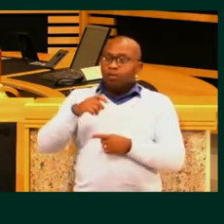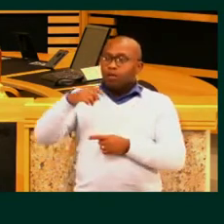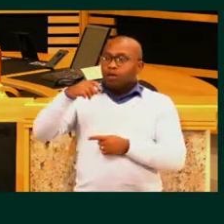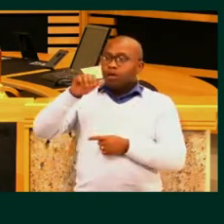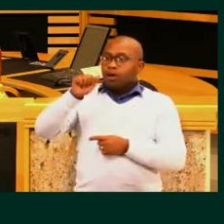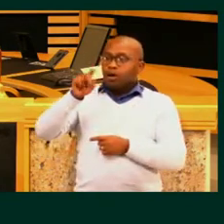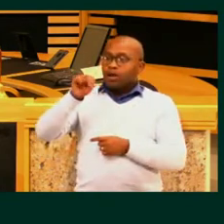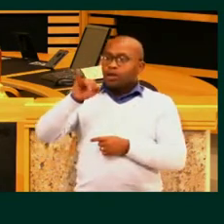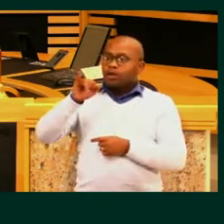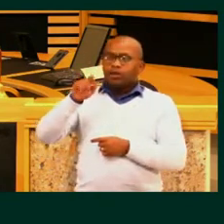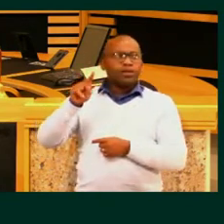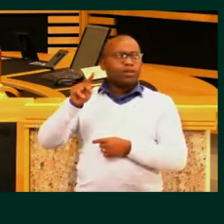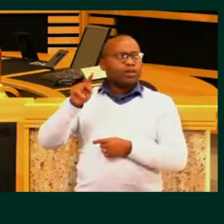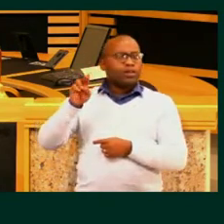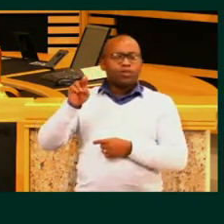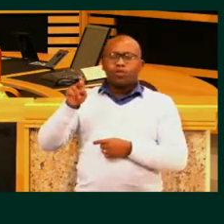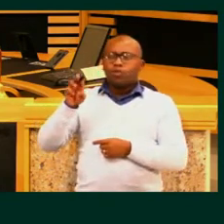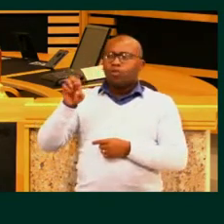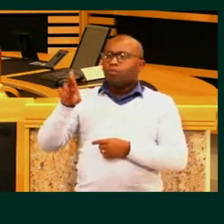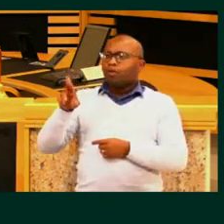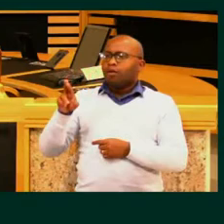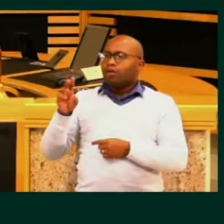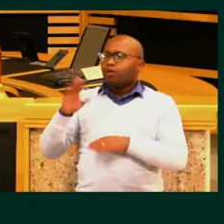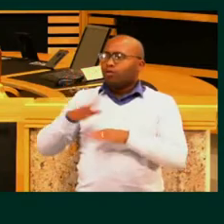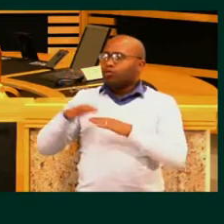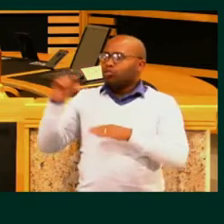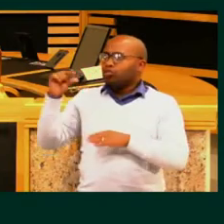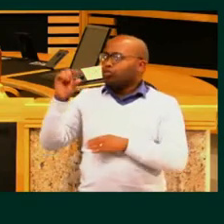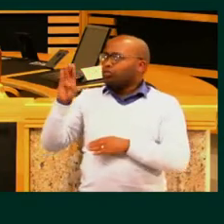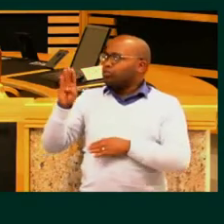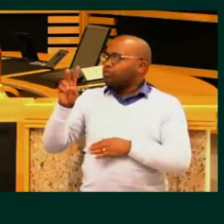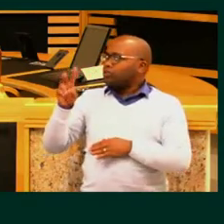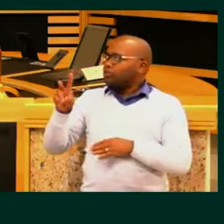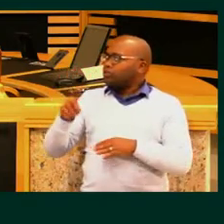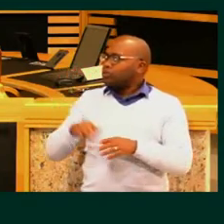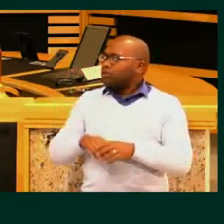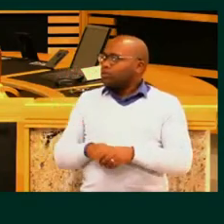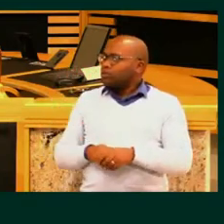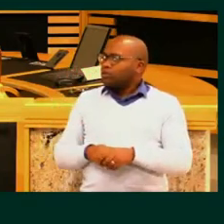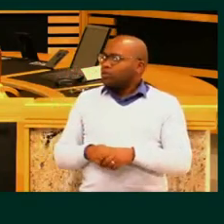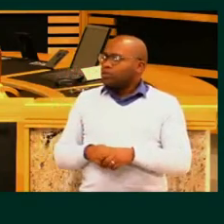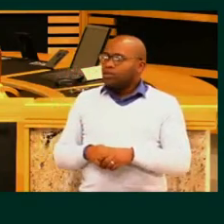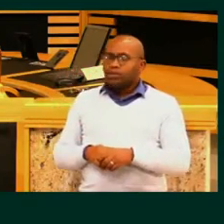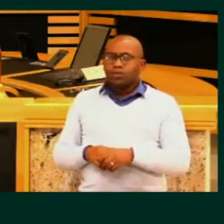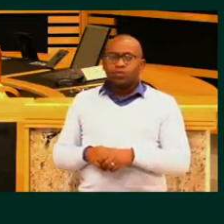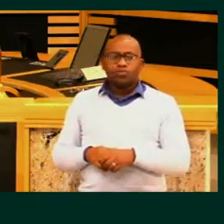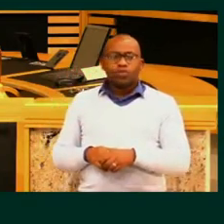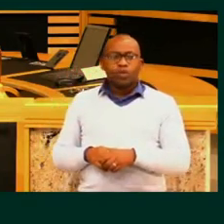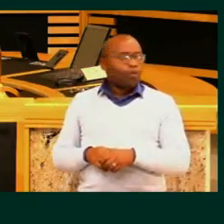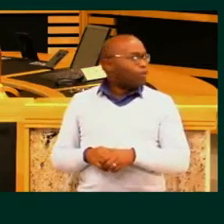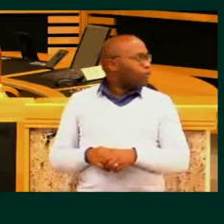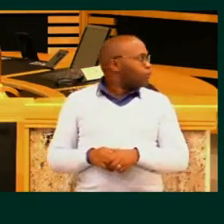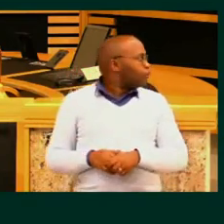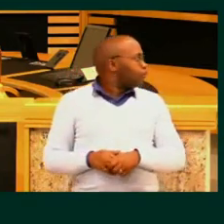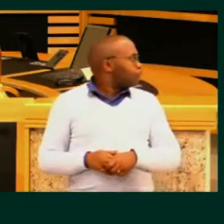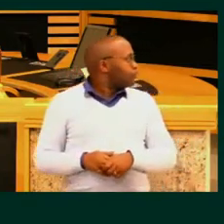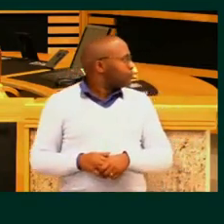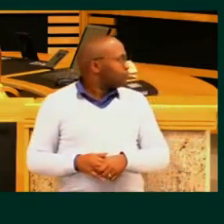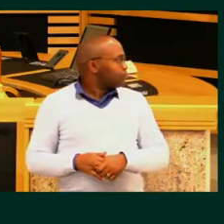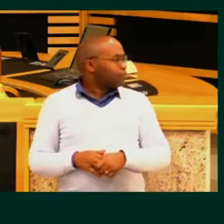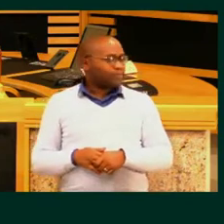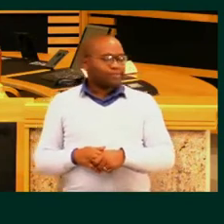gender based violence thank you very much I now invite honorable Anil Kumar to open